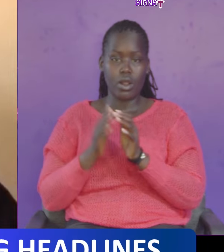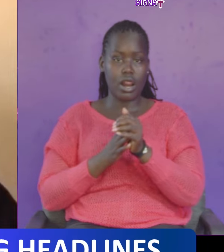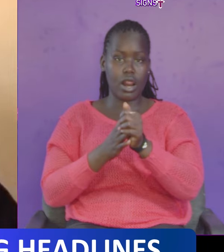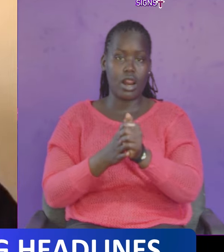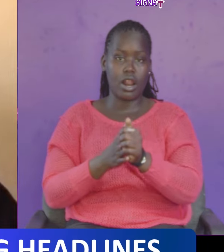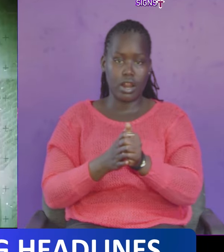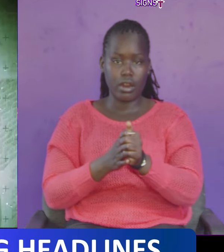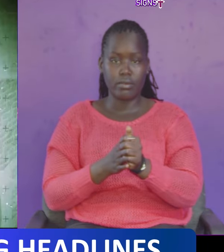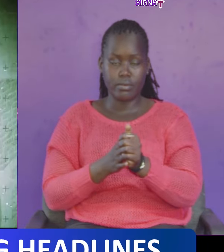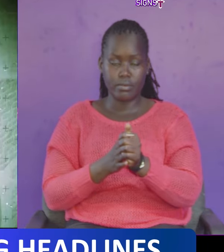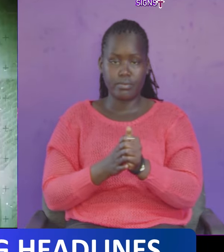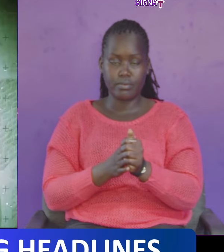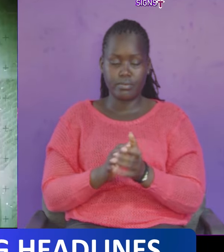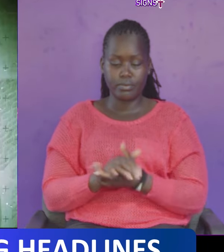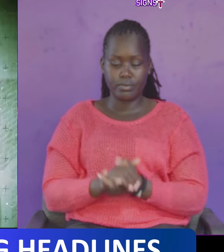exactly what happened.